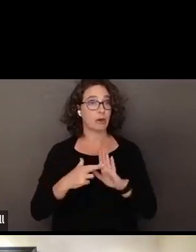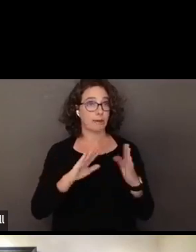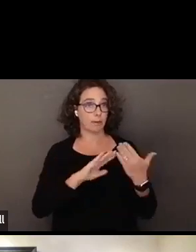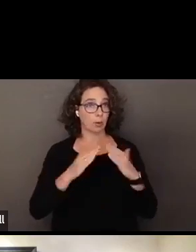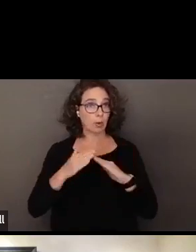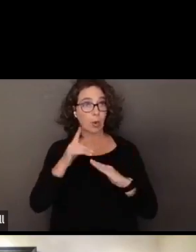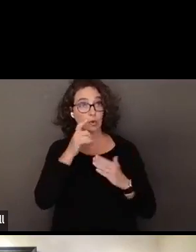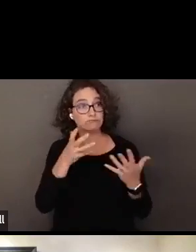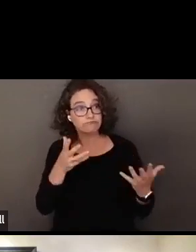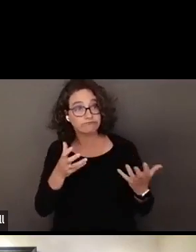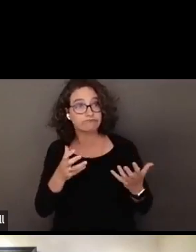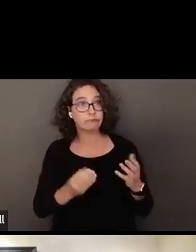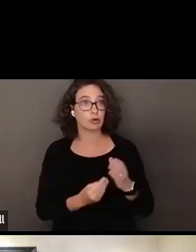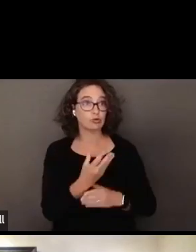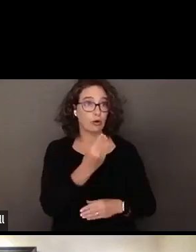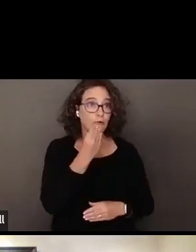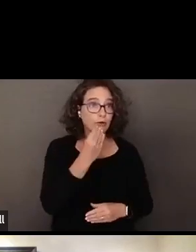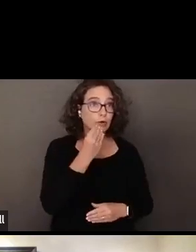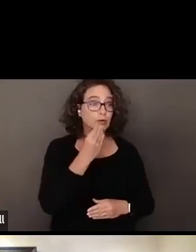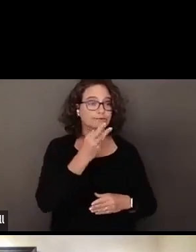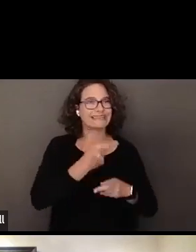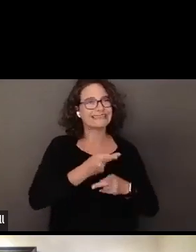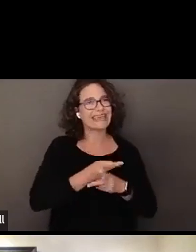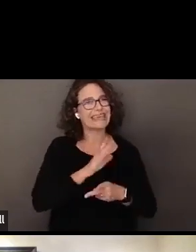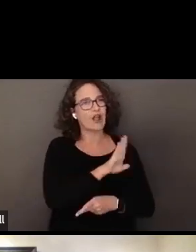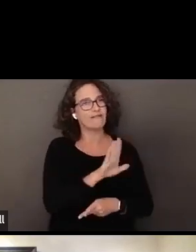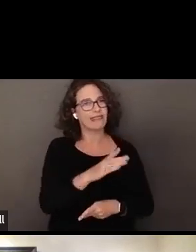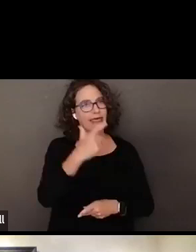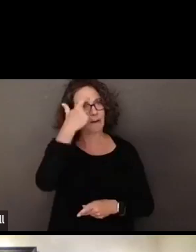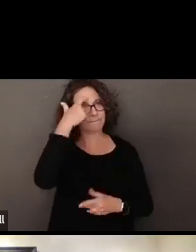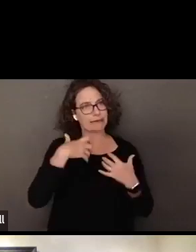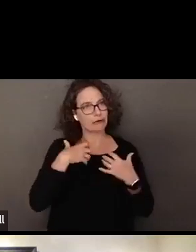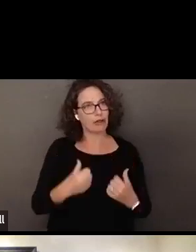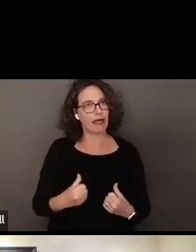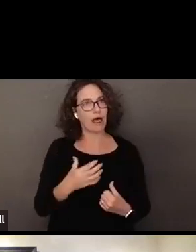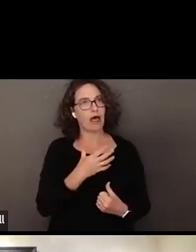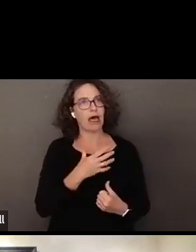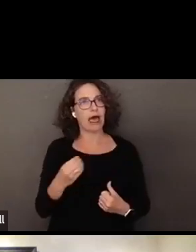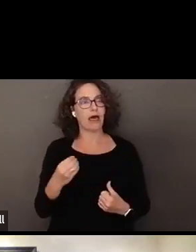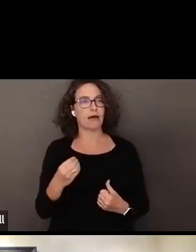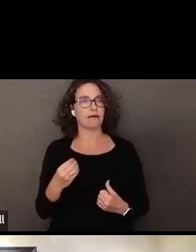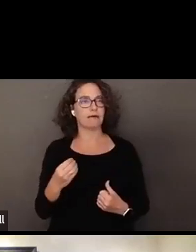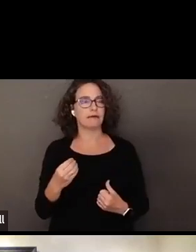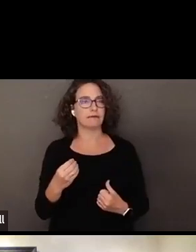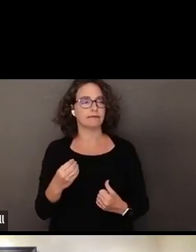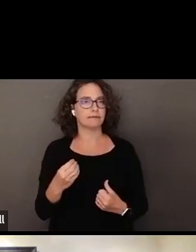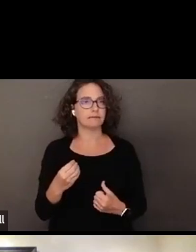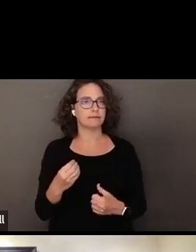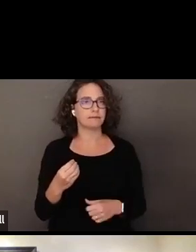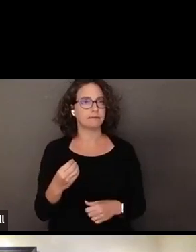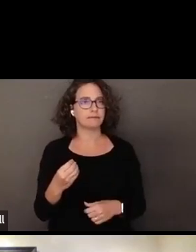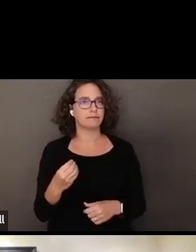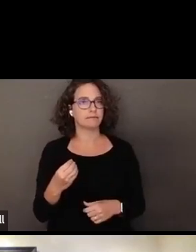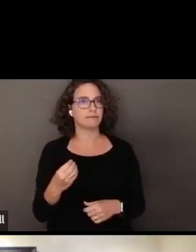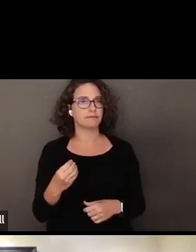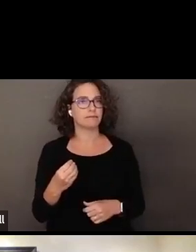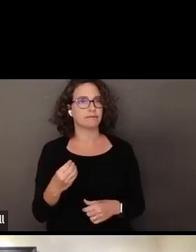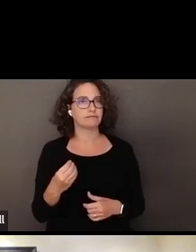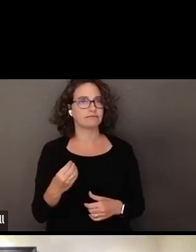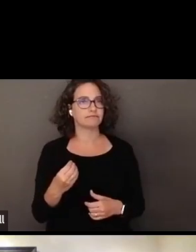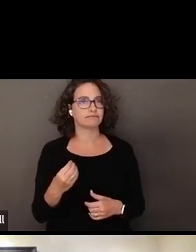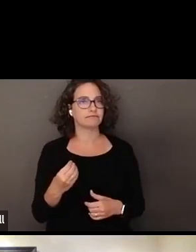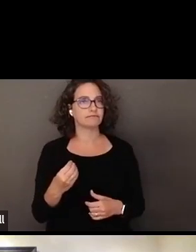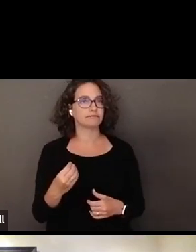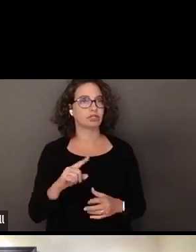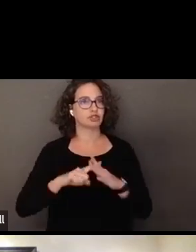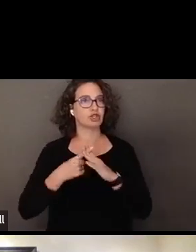in growing food, taking care of their mental health, and starting entrepreneurship. Especially with youth.